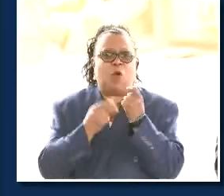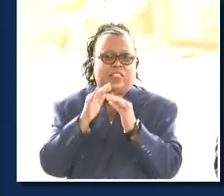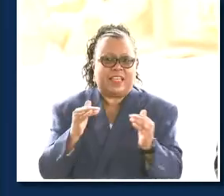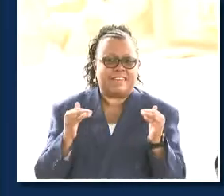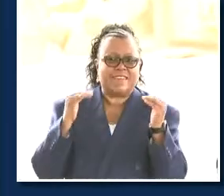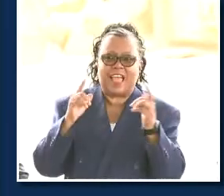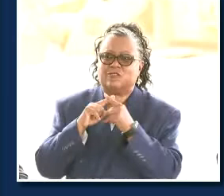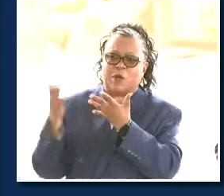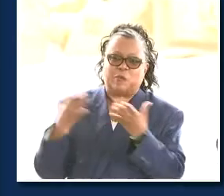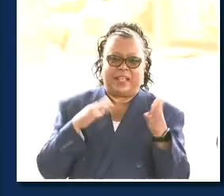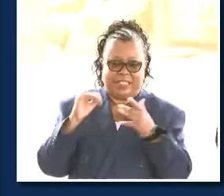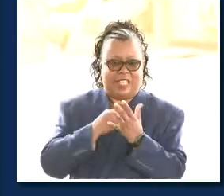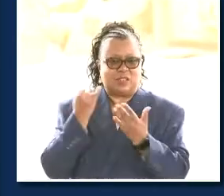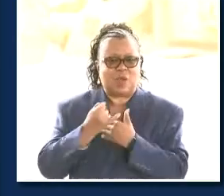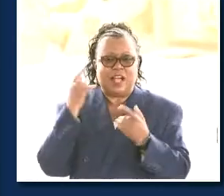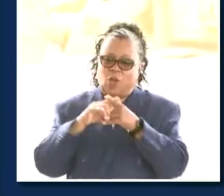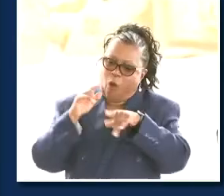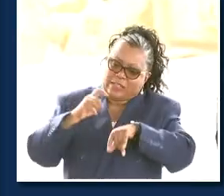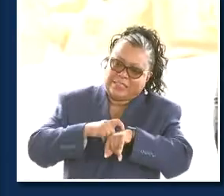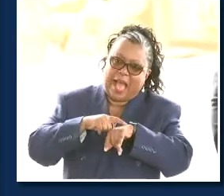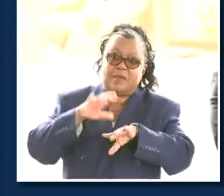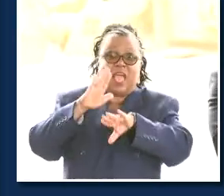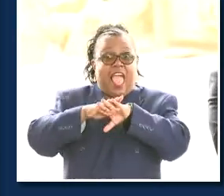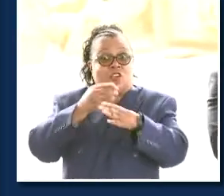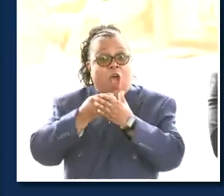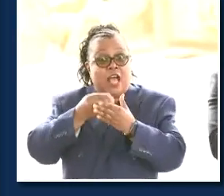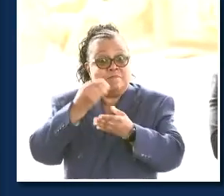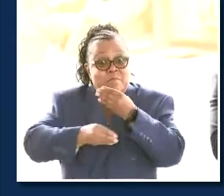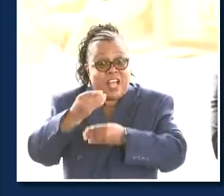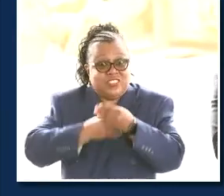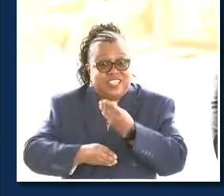for bringing this project in on time and on budget.